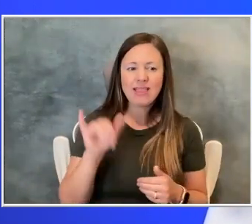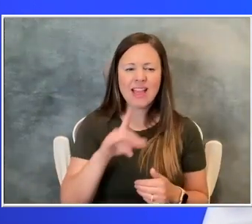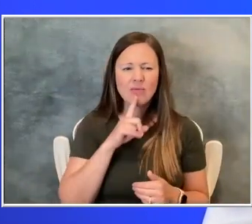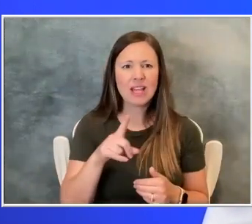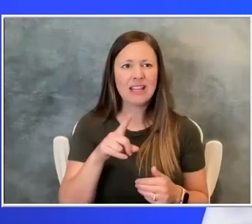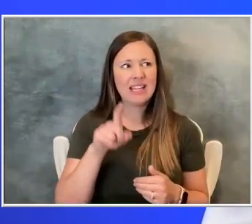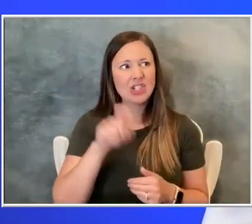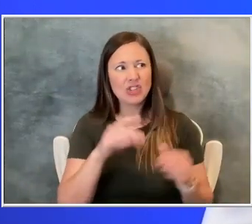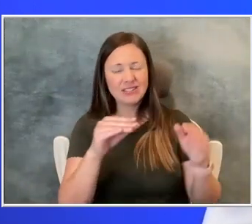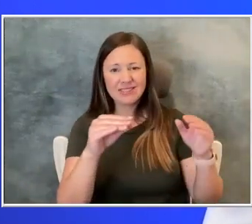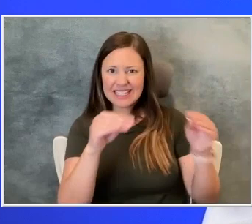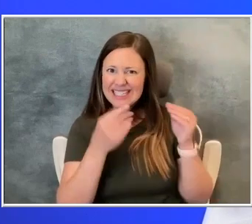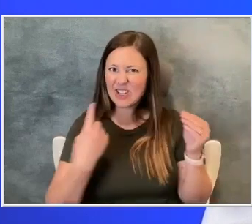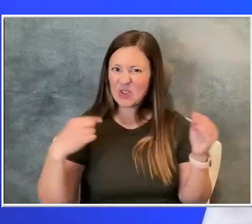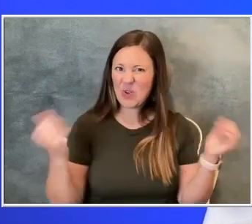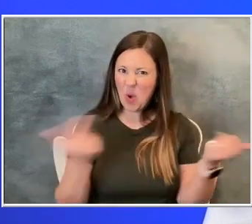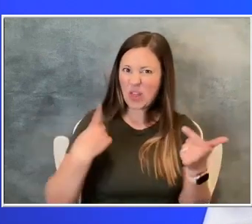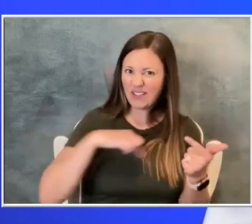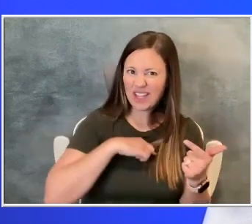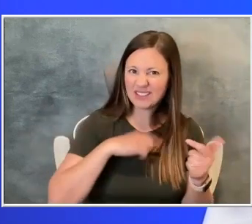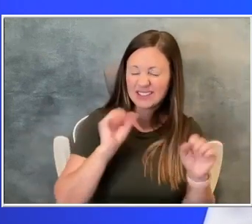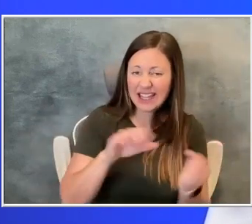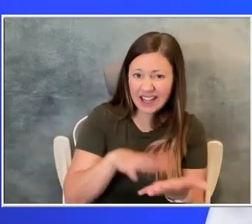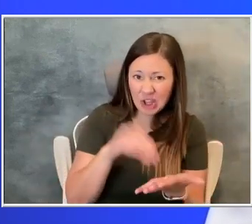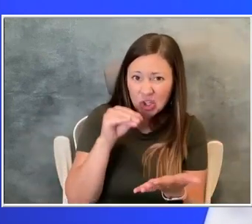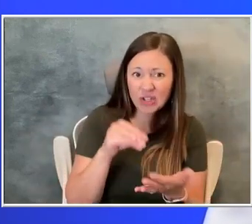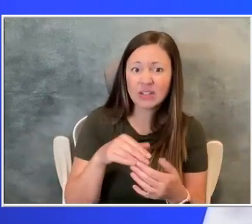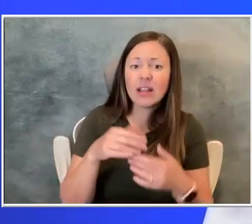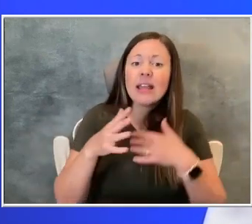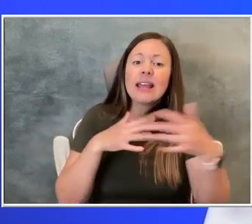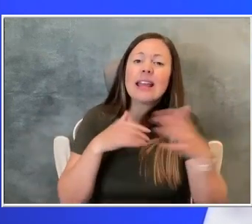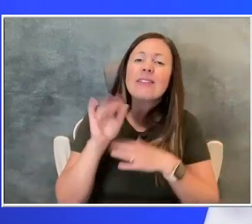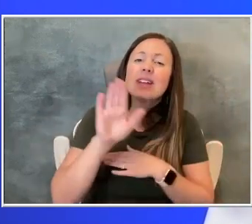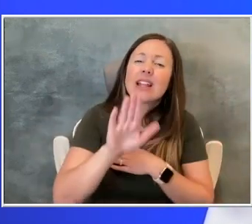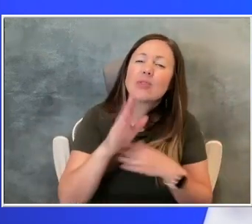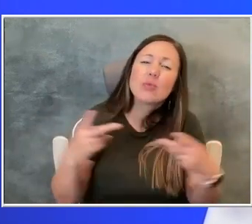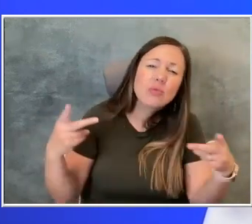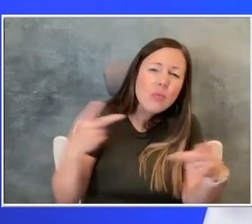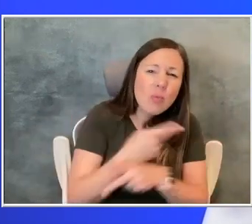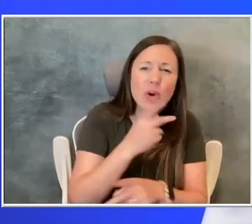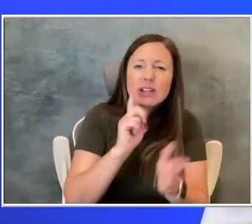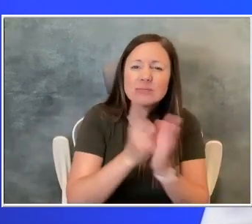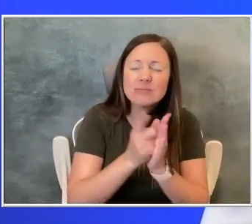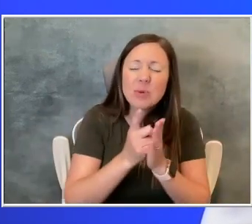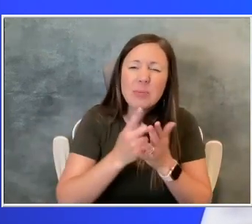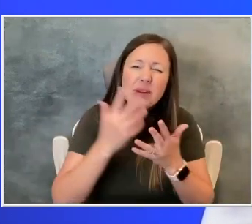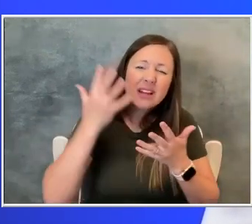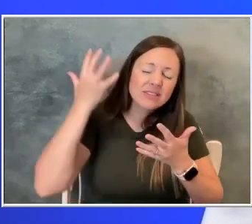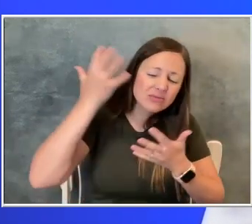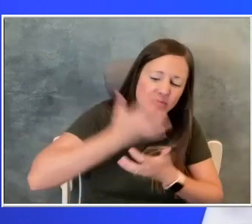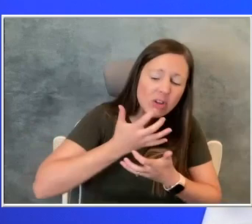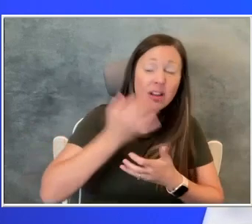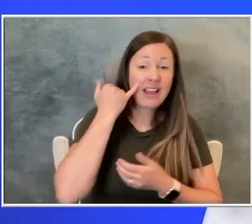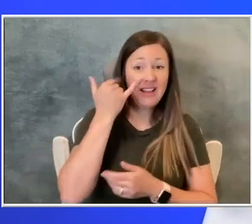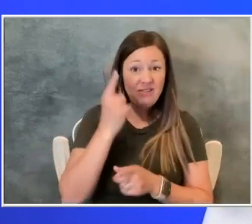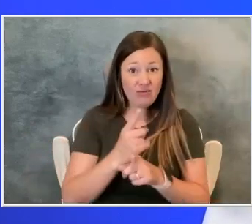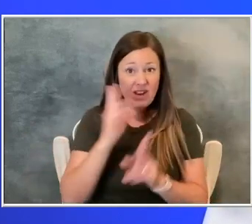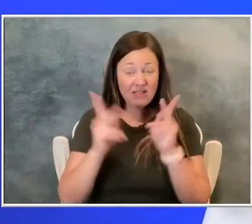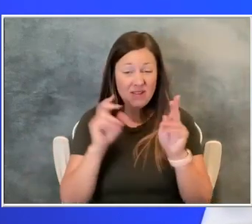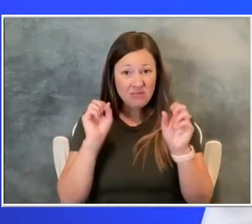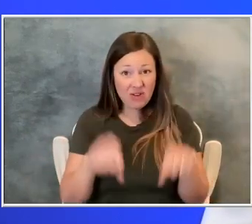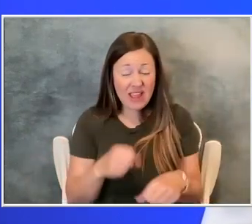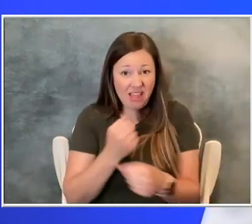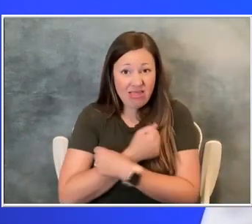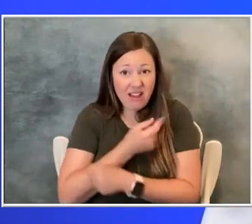us, that even in your darkest moment, if you have the right people who can love you and support